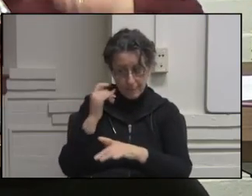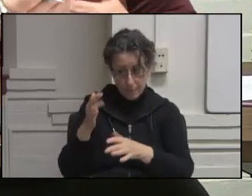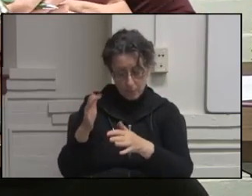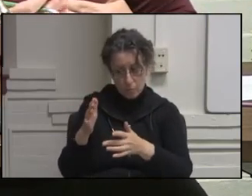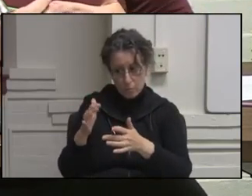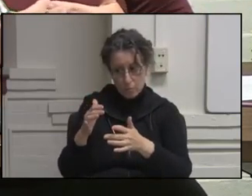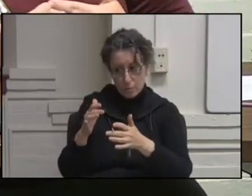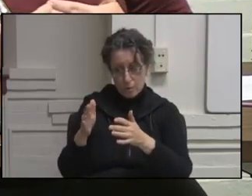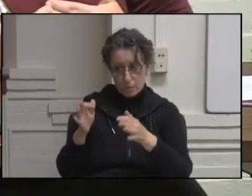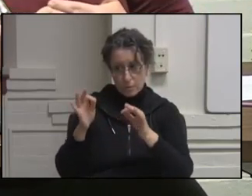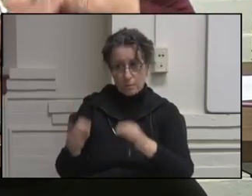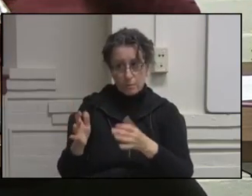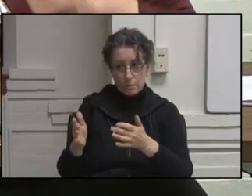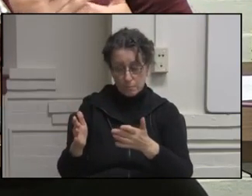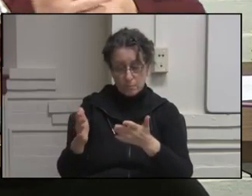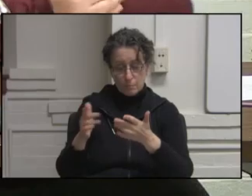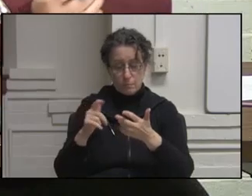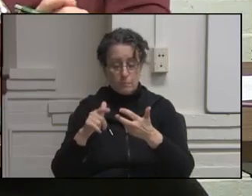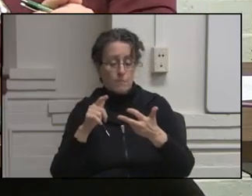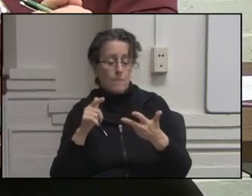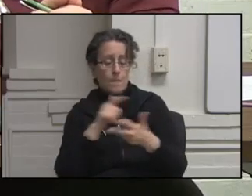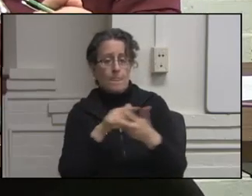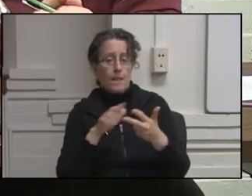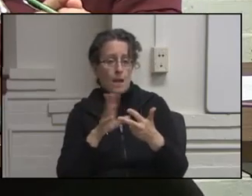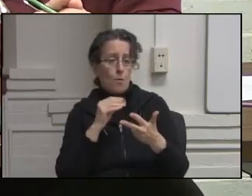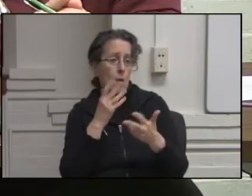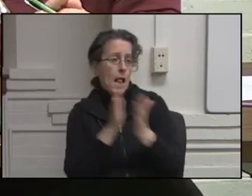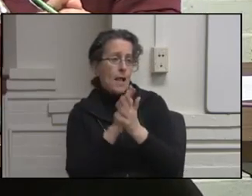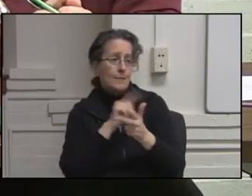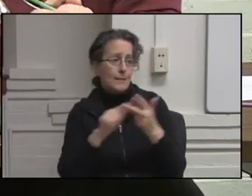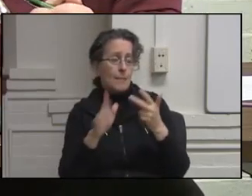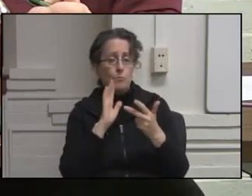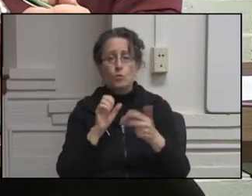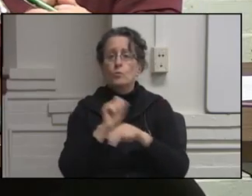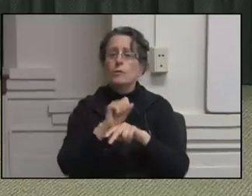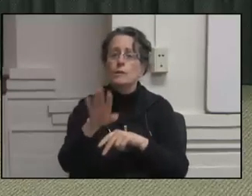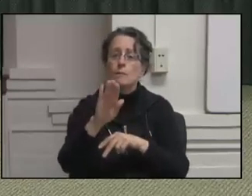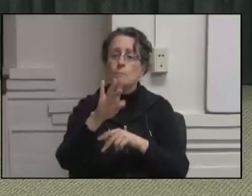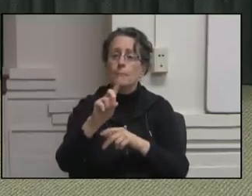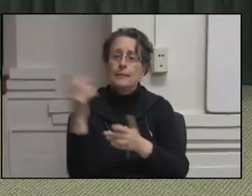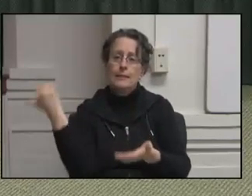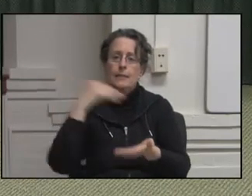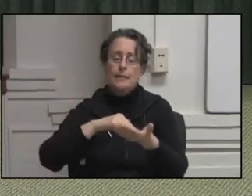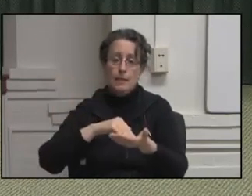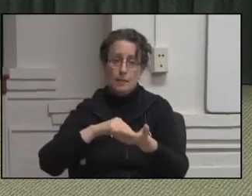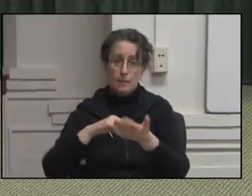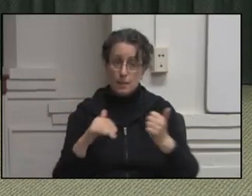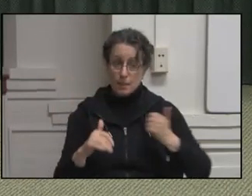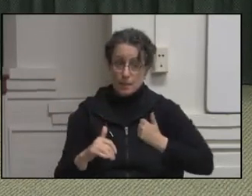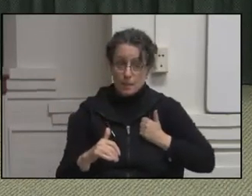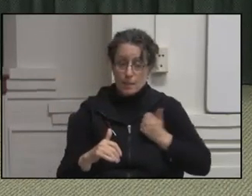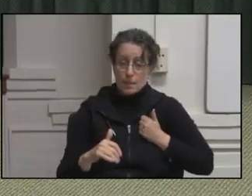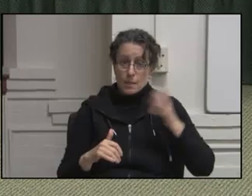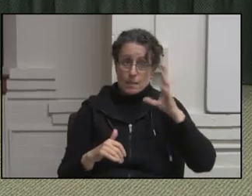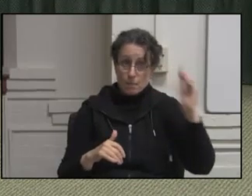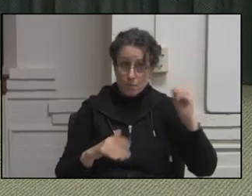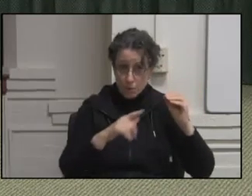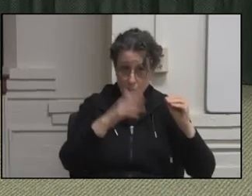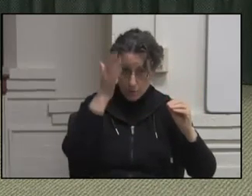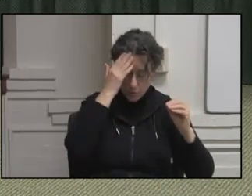we'd invite them all three to bid on the project. Okay. And is it open? Do the Canadians know how much higher they